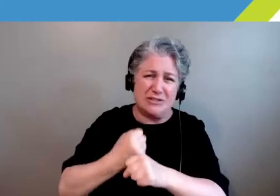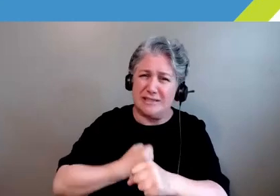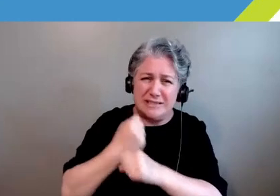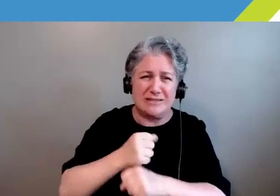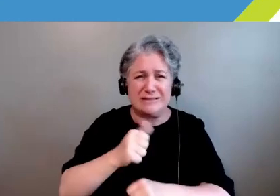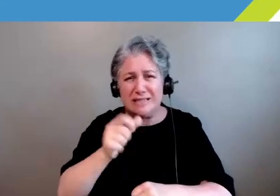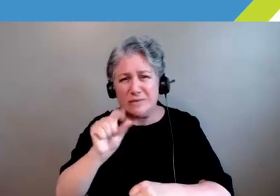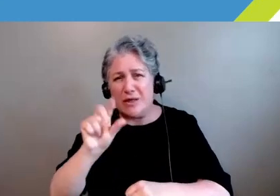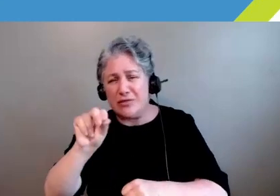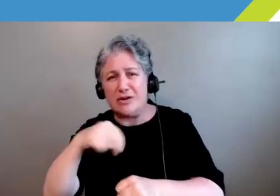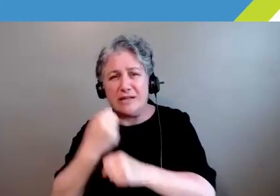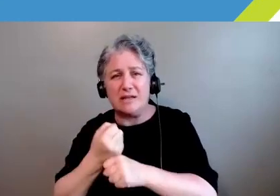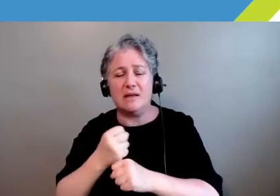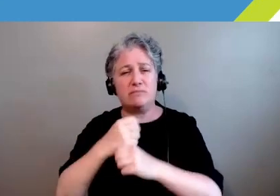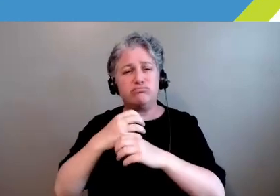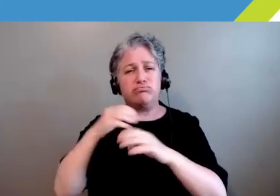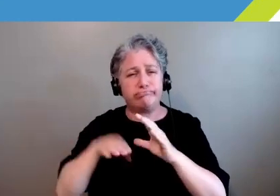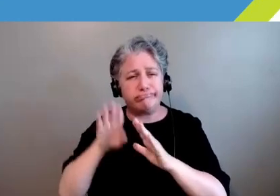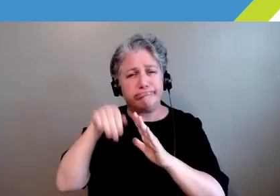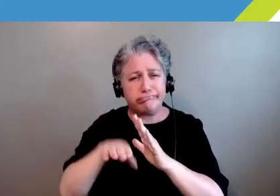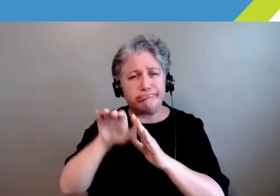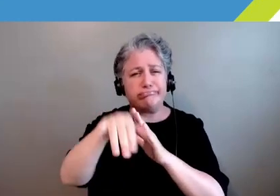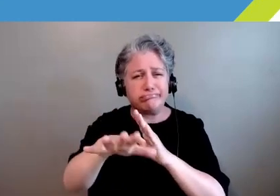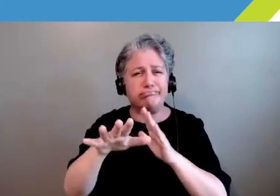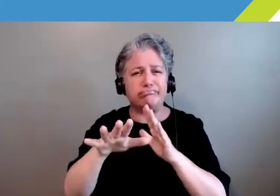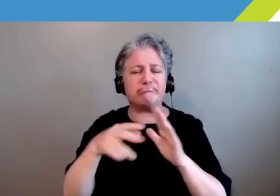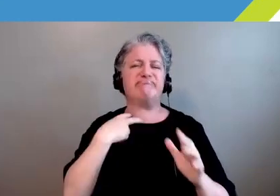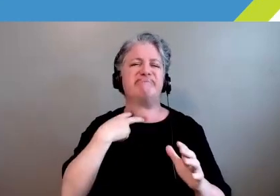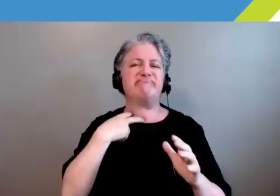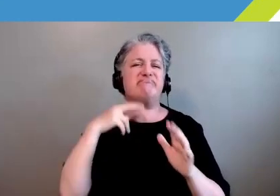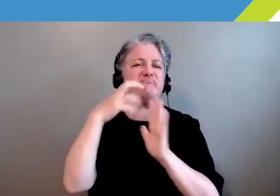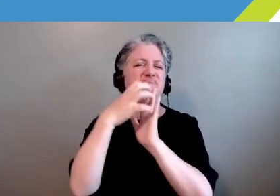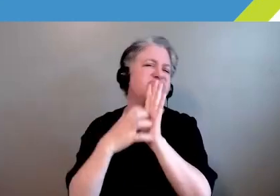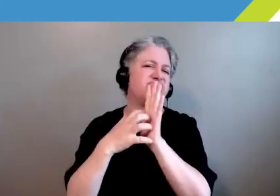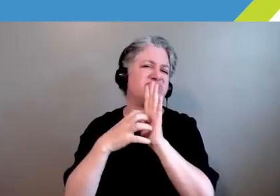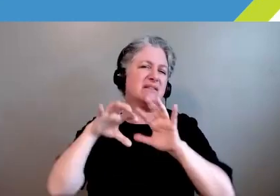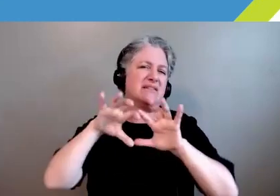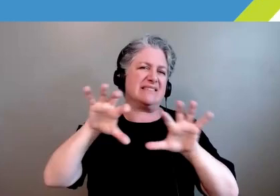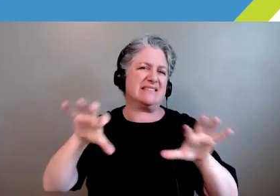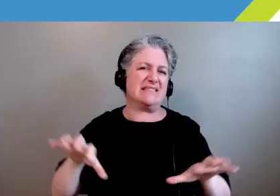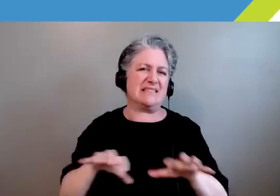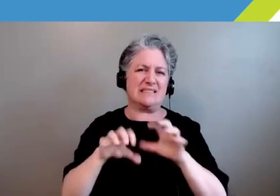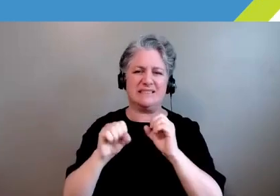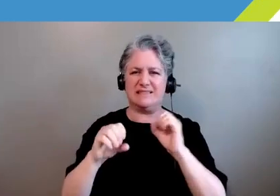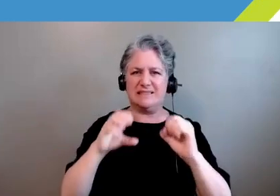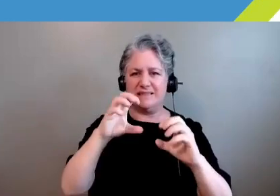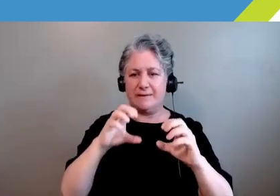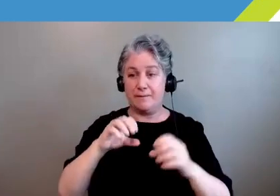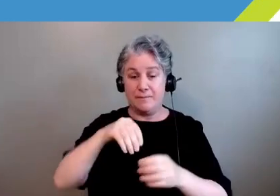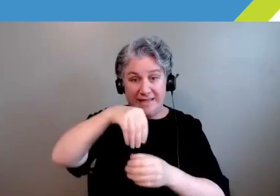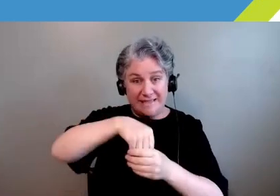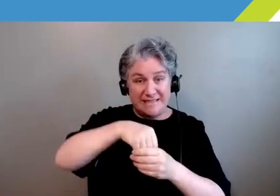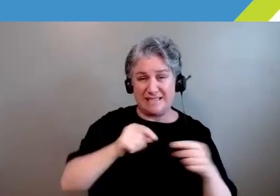inflammation continues at a low level, but eventually there's going to be scarring around the bile ducts. So we've got inside there's inflammation,